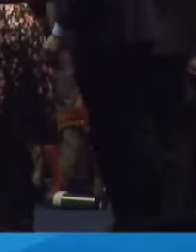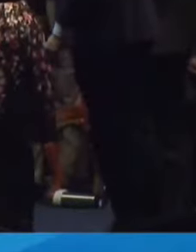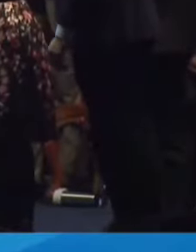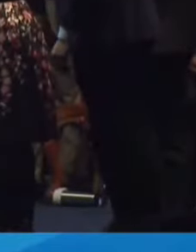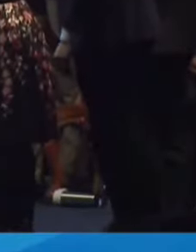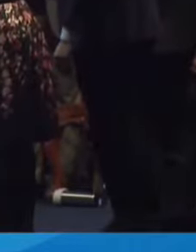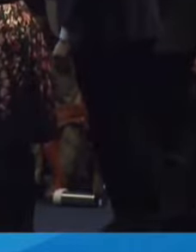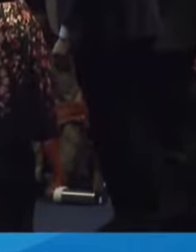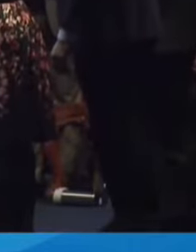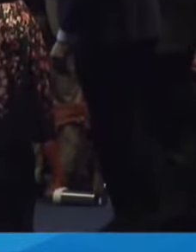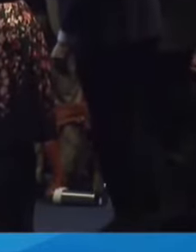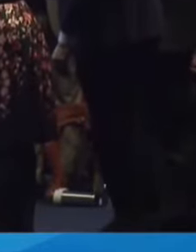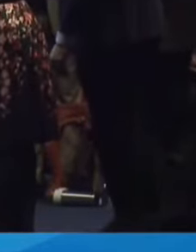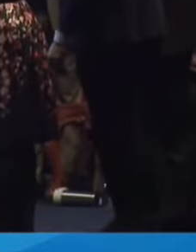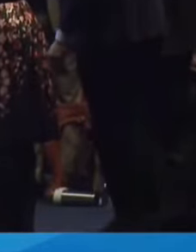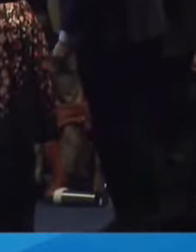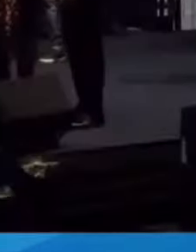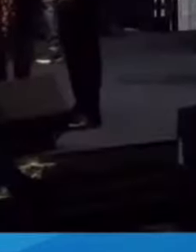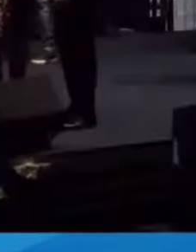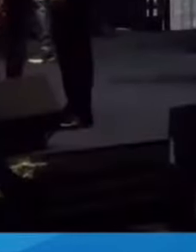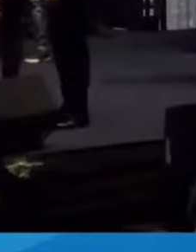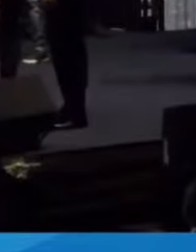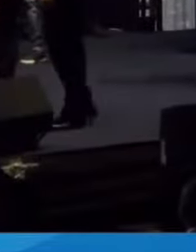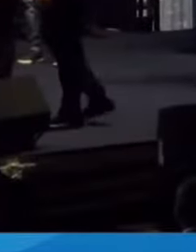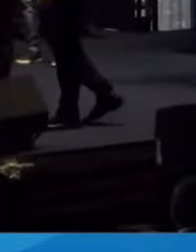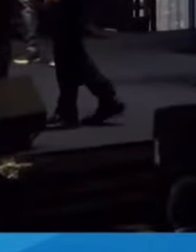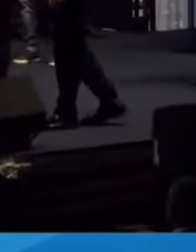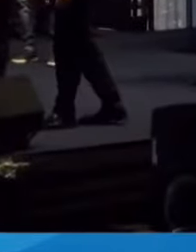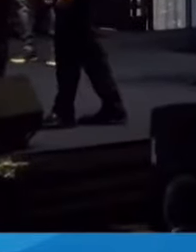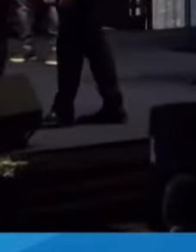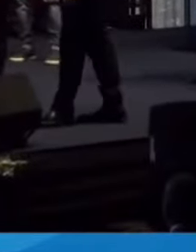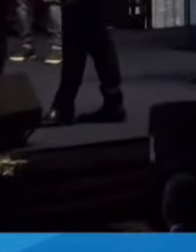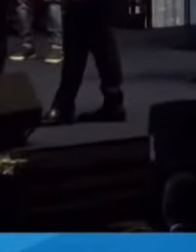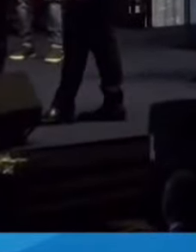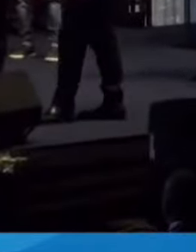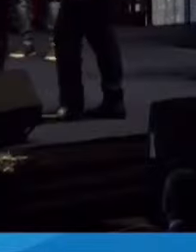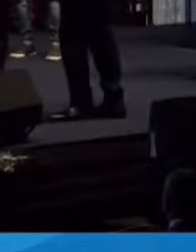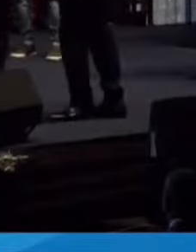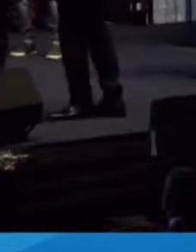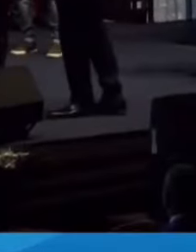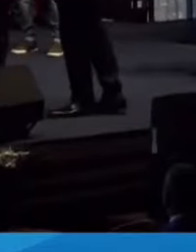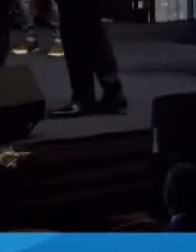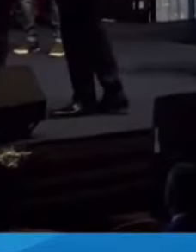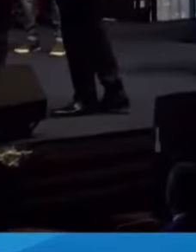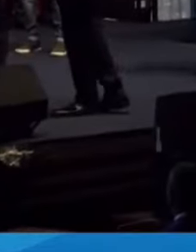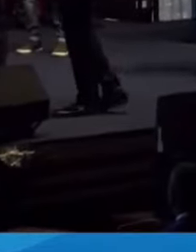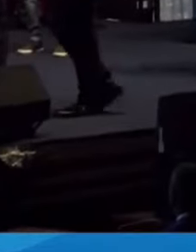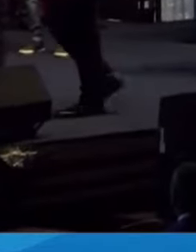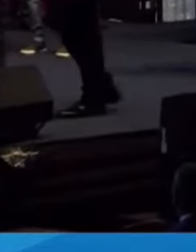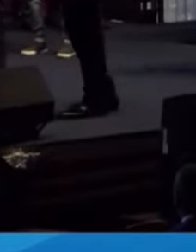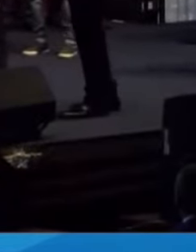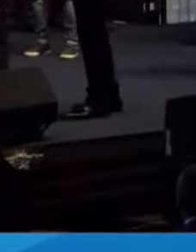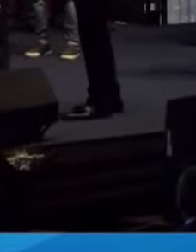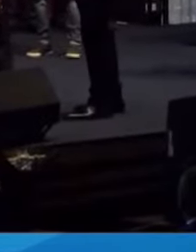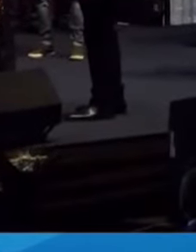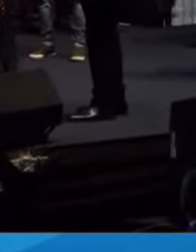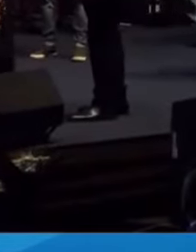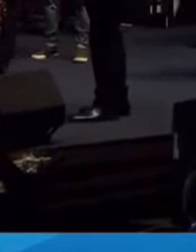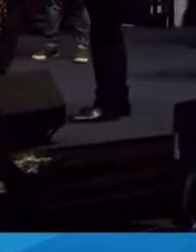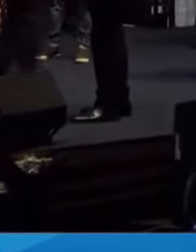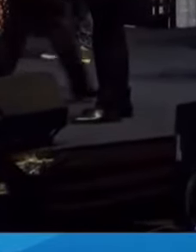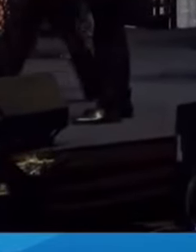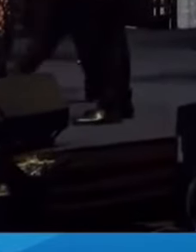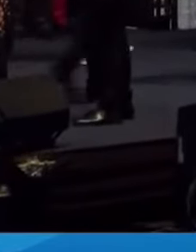it totally healed no pain could you've got the papers from the doctor what does it Sayed with